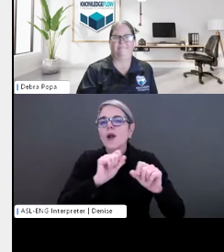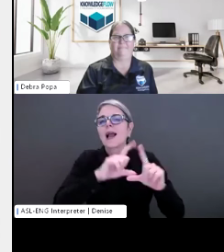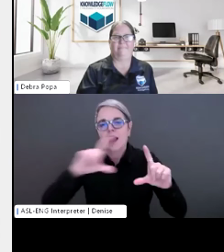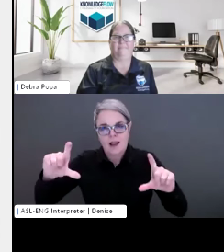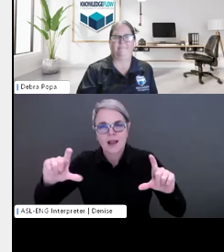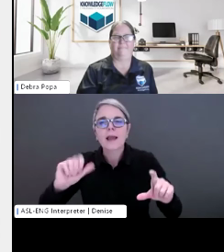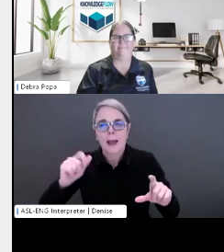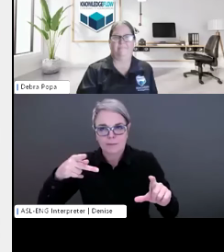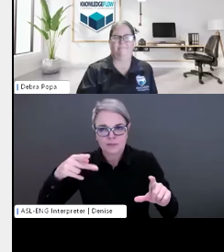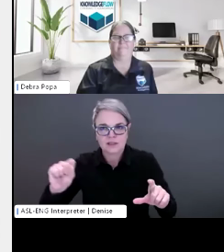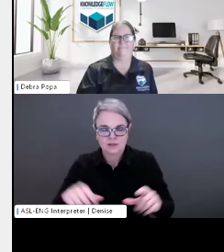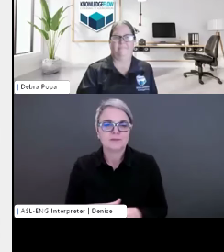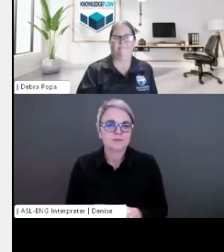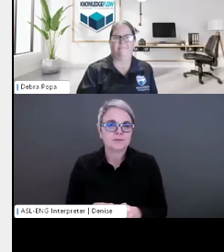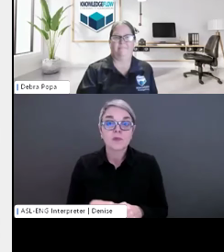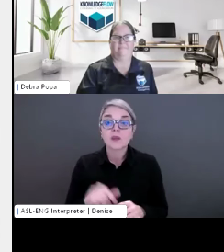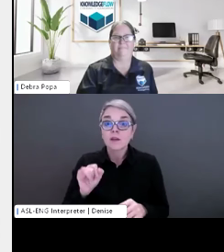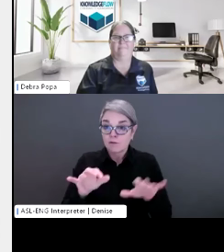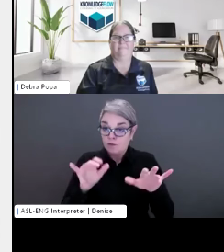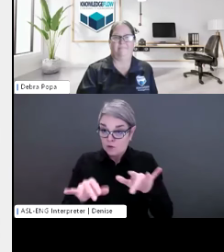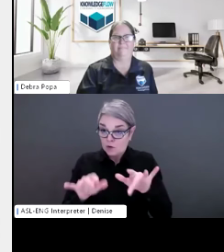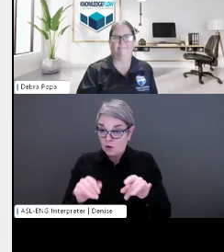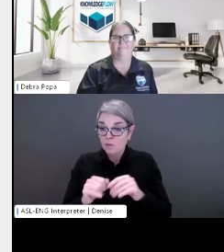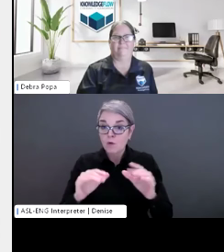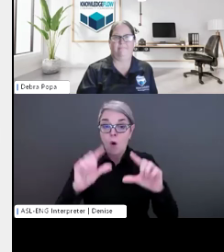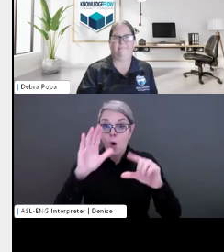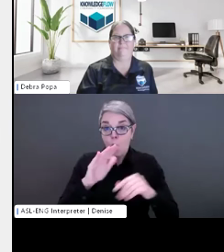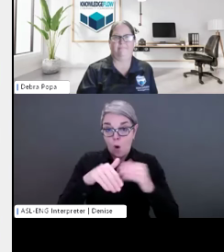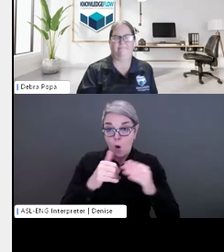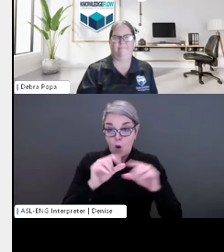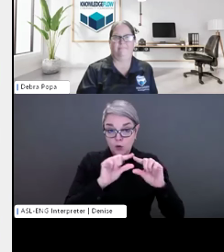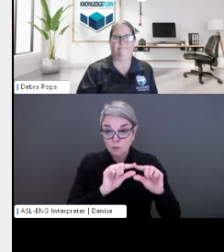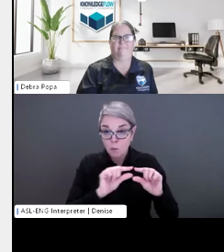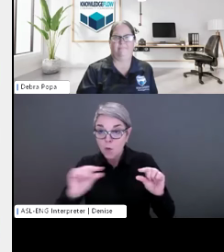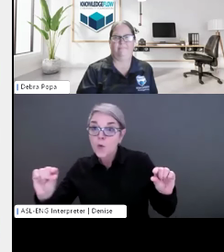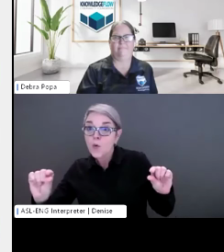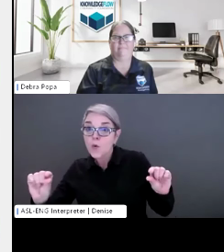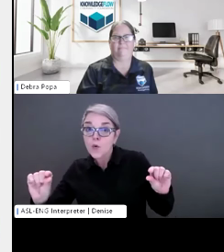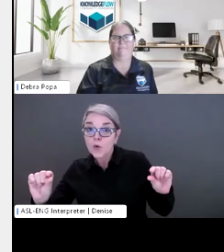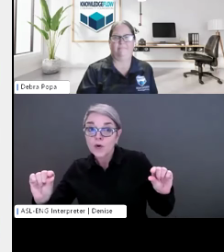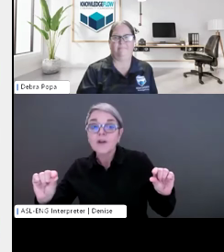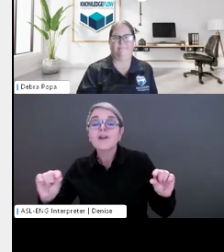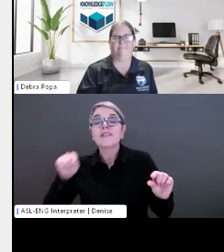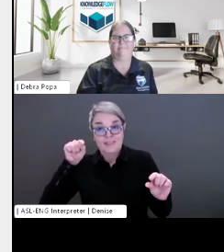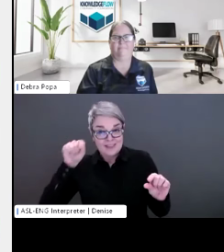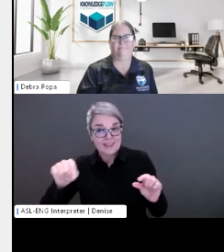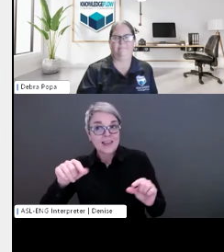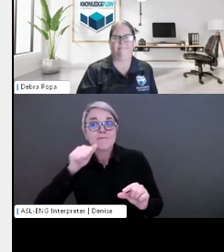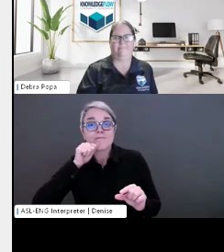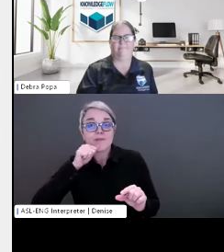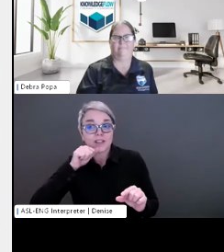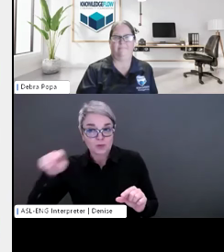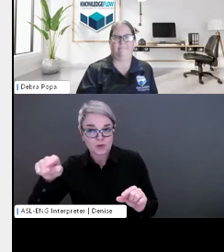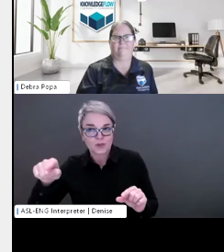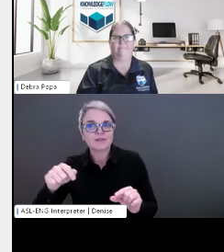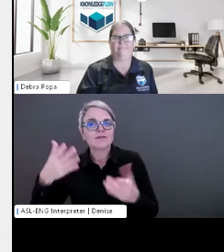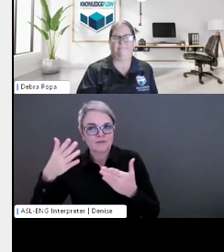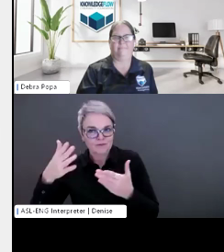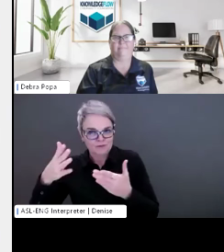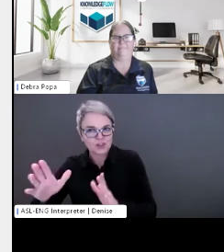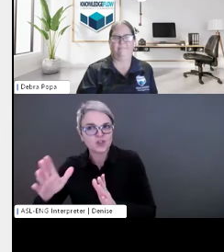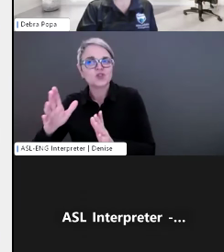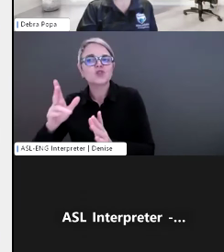in lowercase, it clearly shows you that it has been seen 27 times as